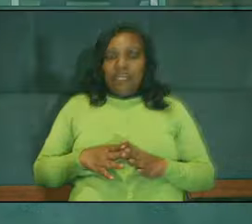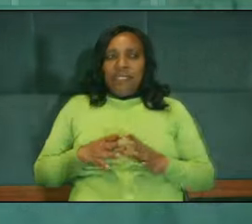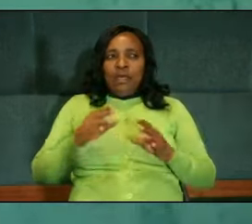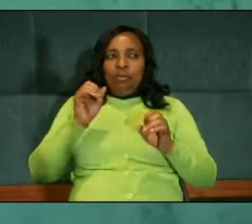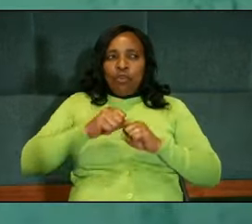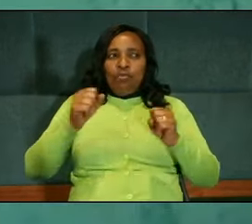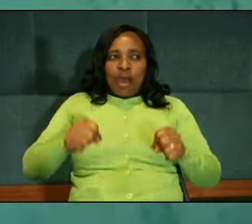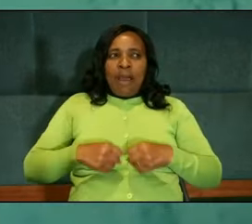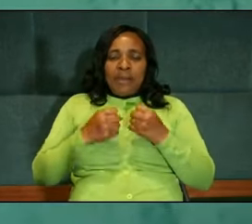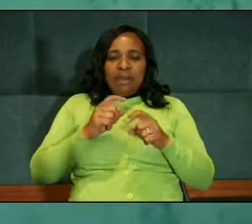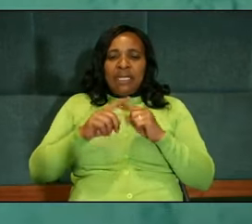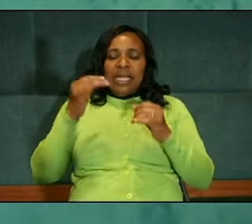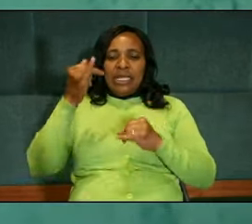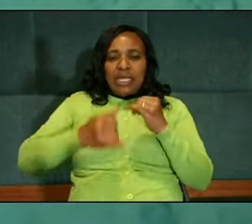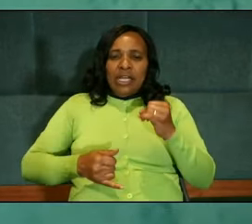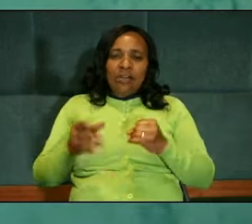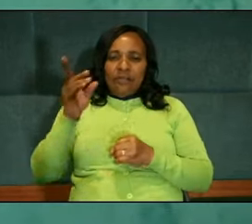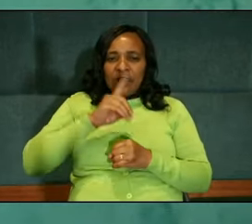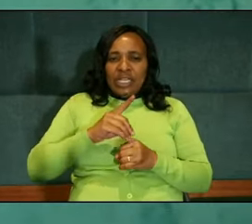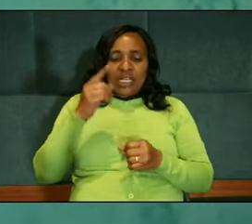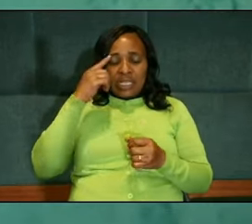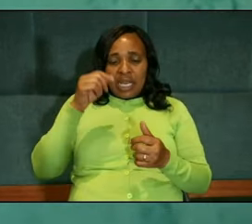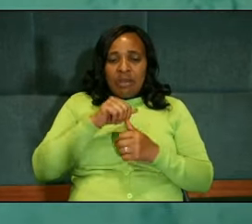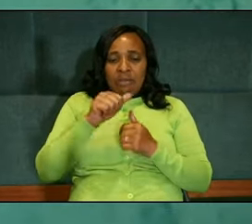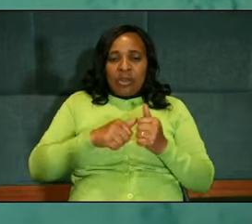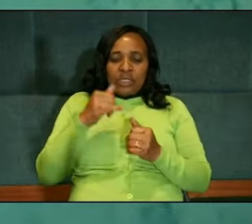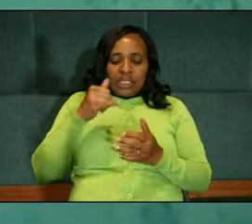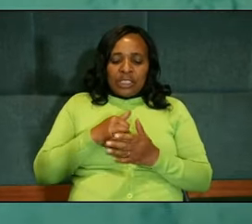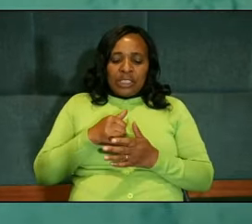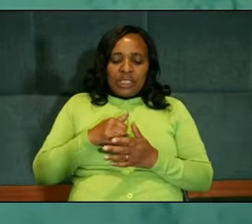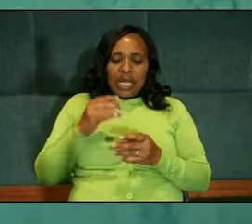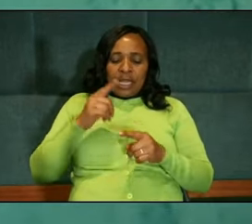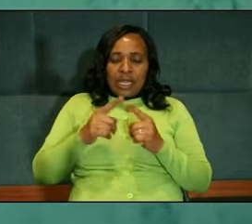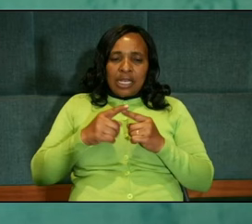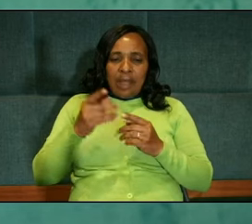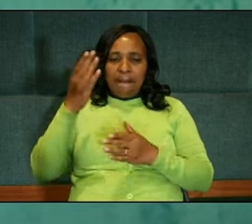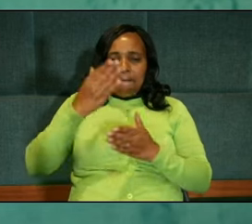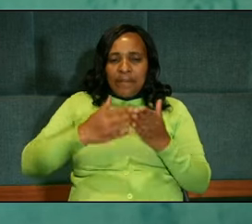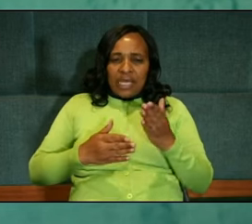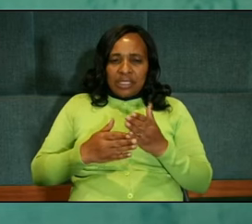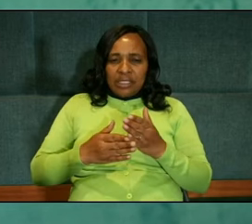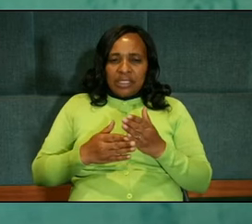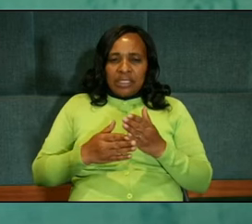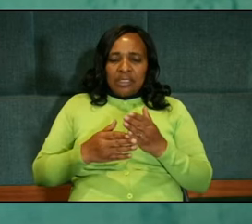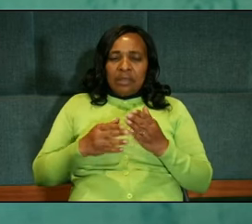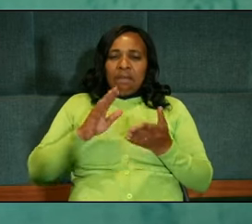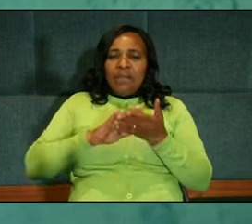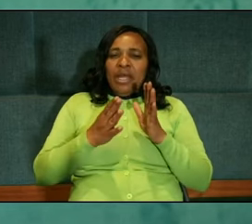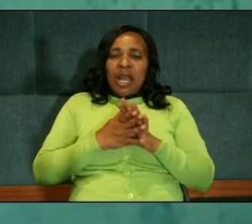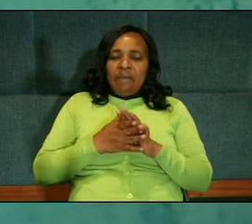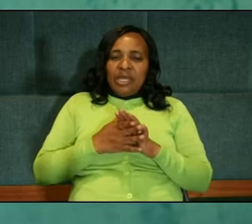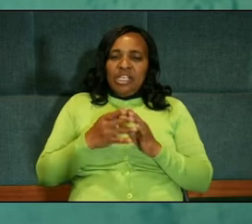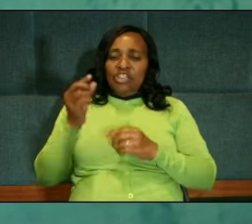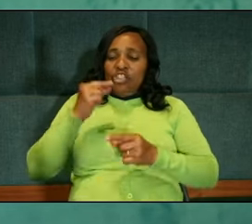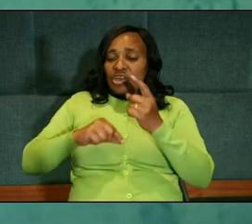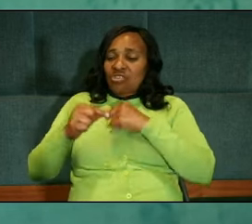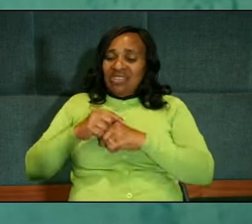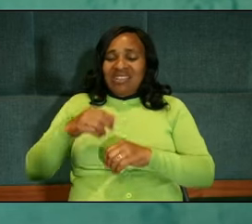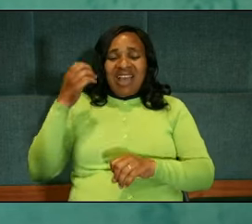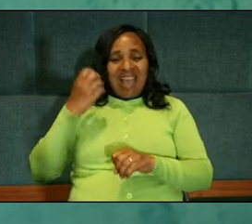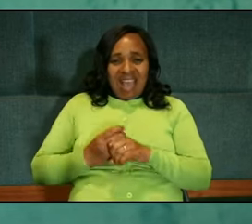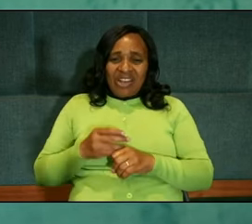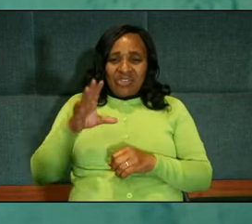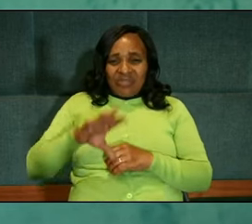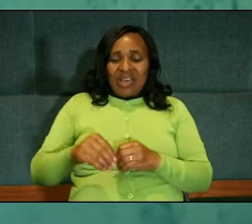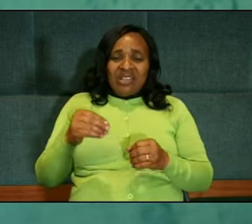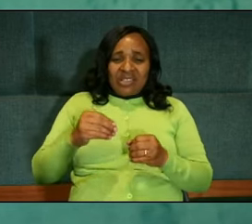happen. But at the end of the day, if you think about it, the part for it being genuine, in our generation, it's very hard to find genuine